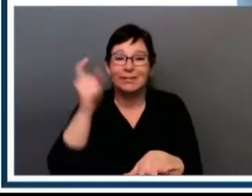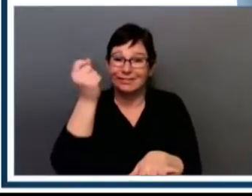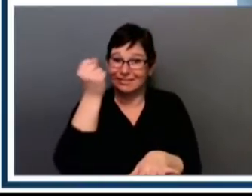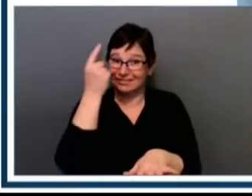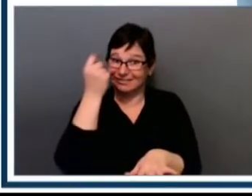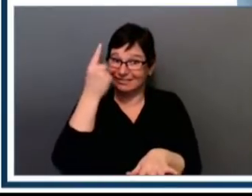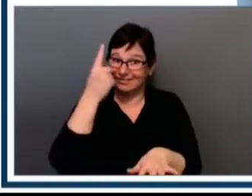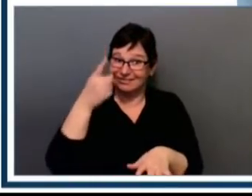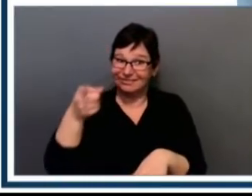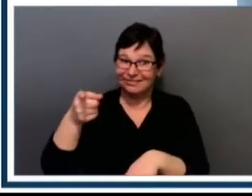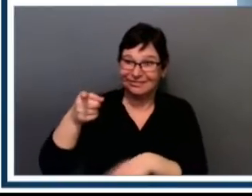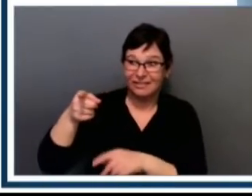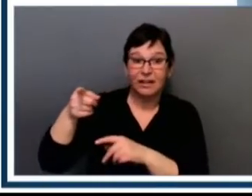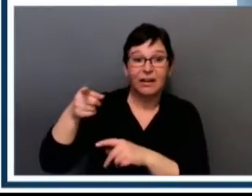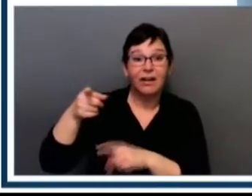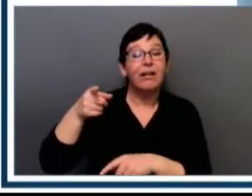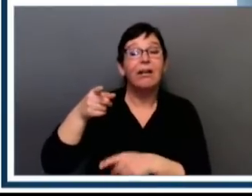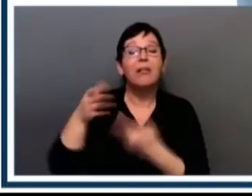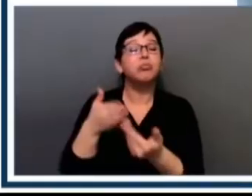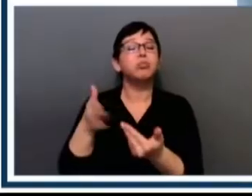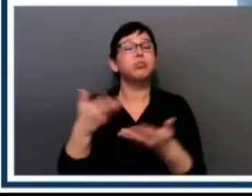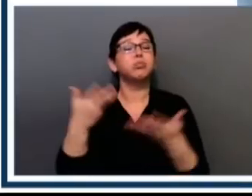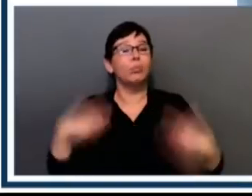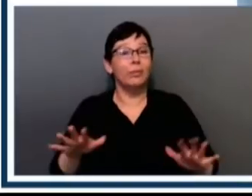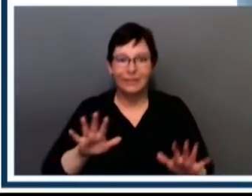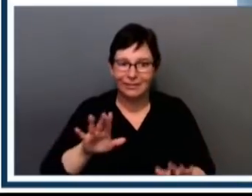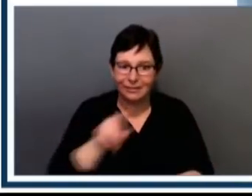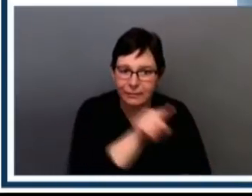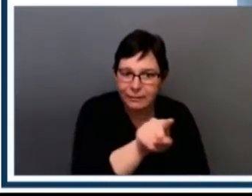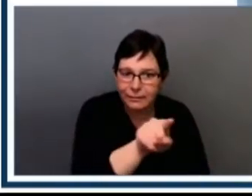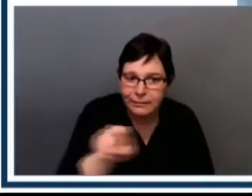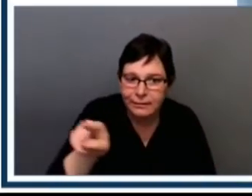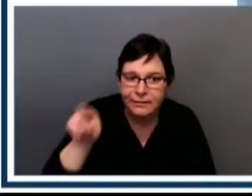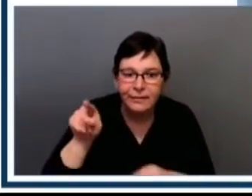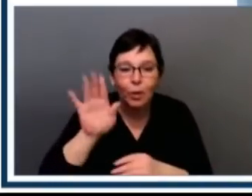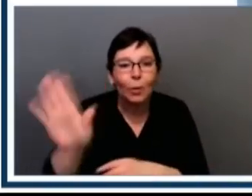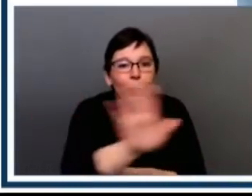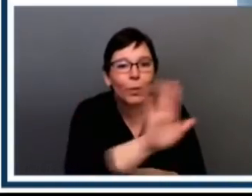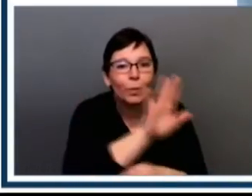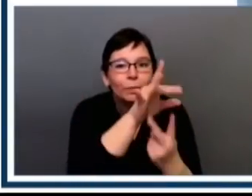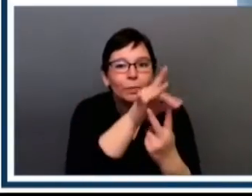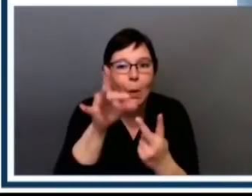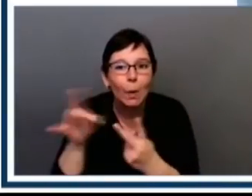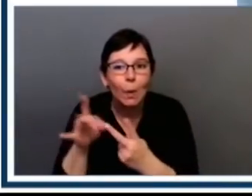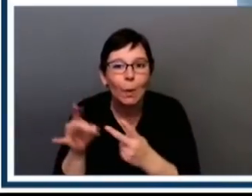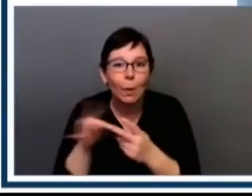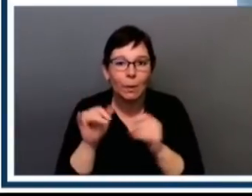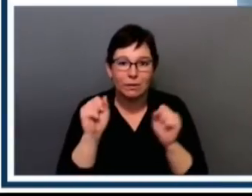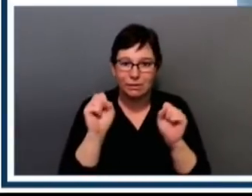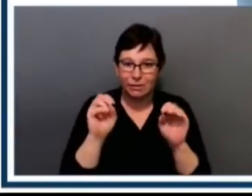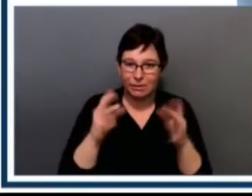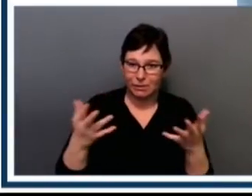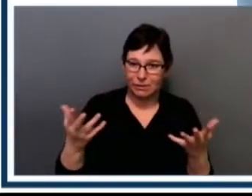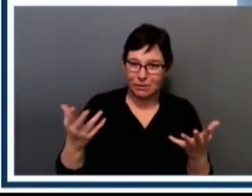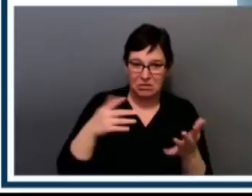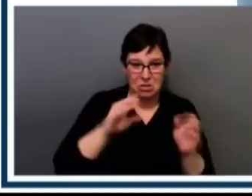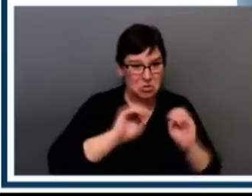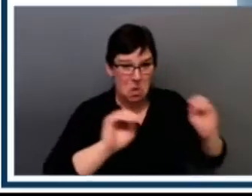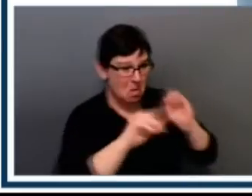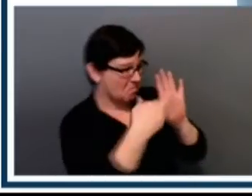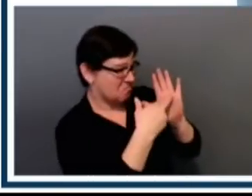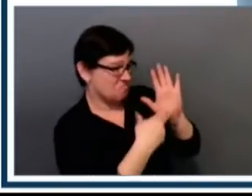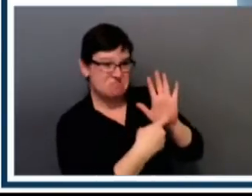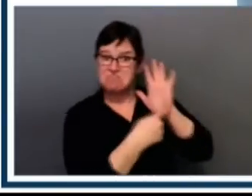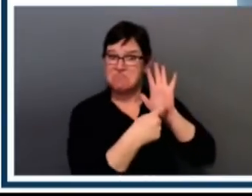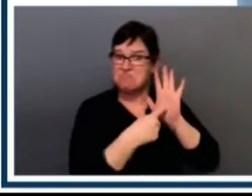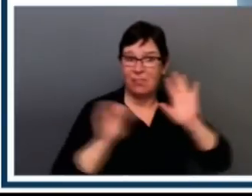things, and we sound a bit like a broken record, doesn't mean that people shouldn't keep doing certain things by choice, especially for those around them who are more vulnerable